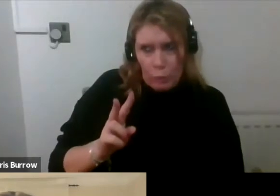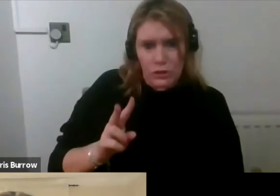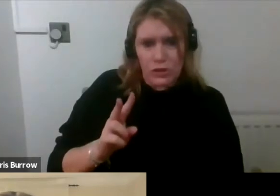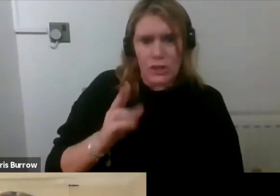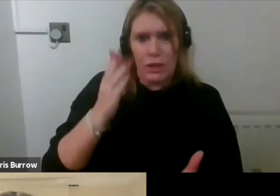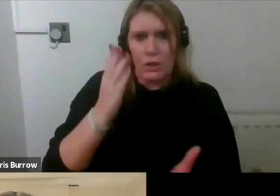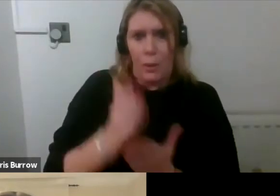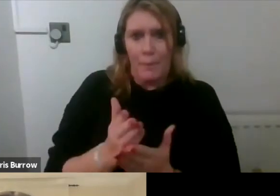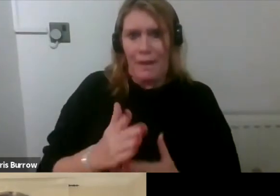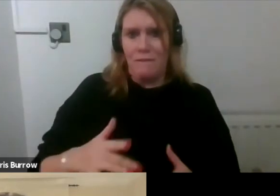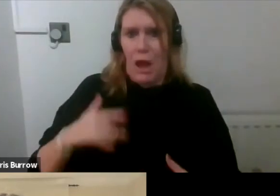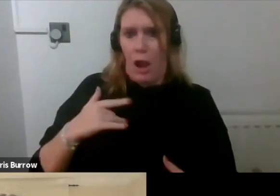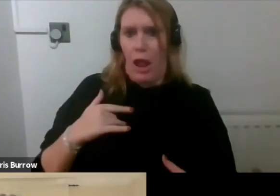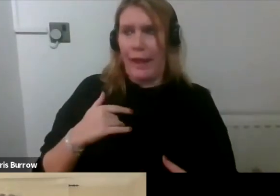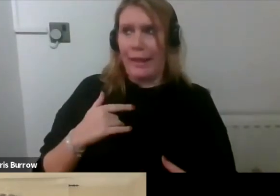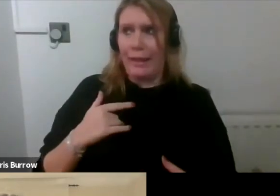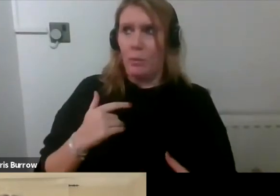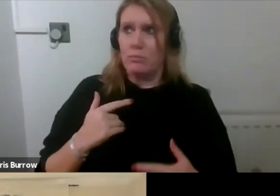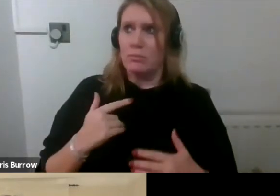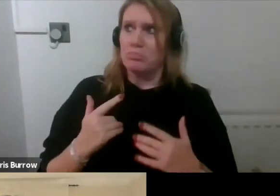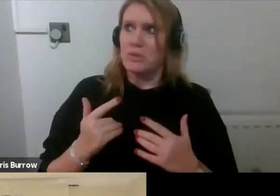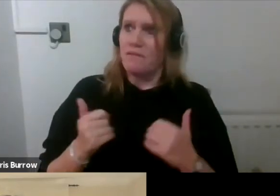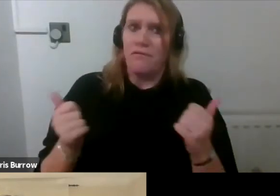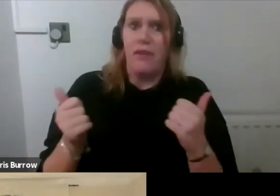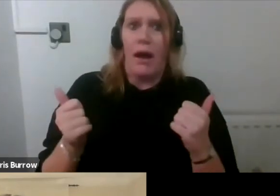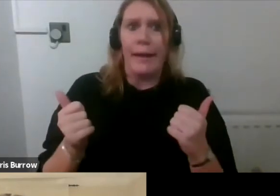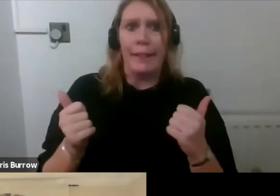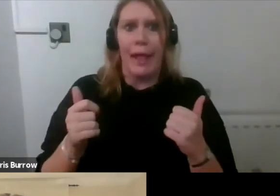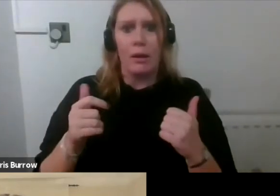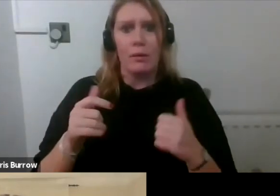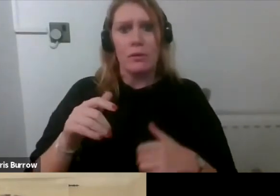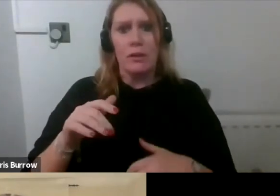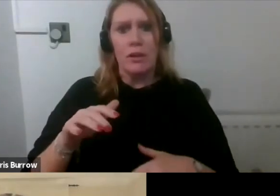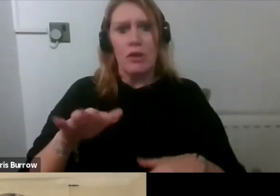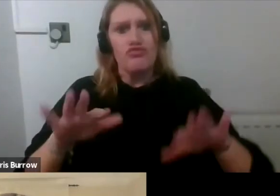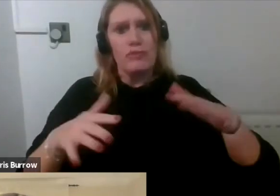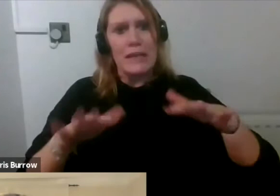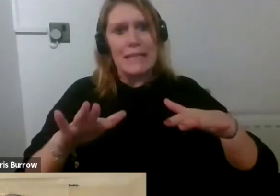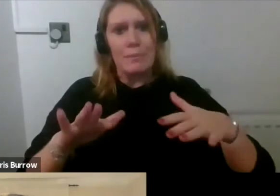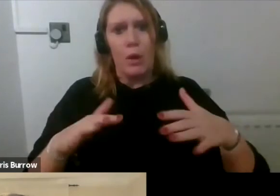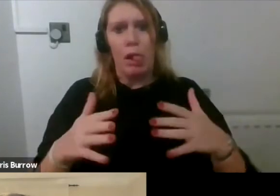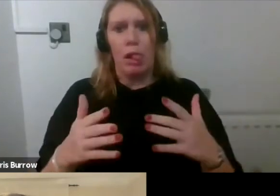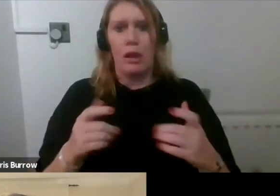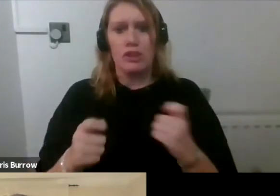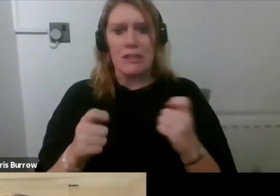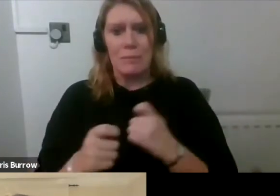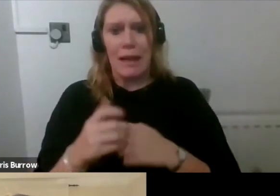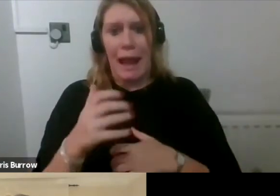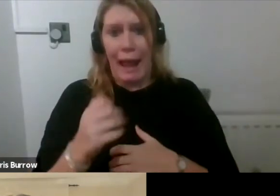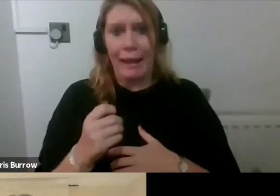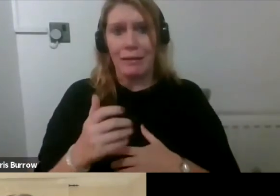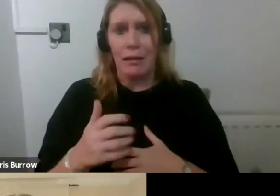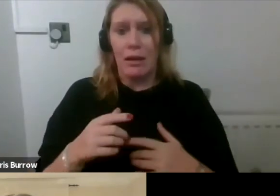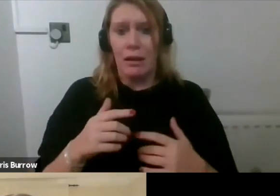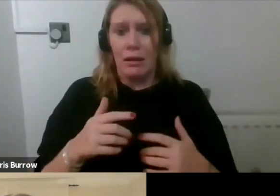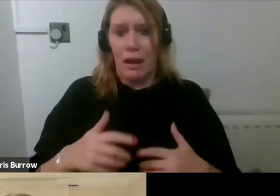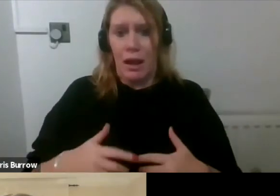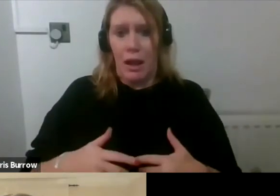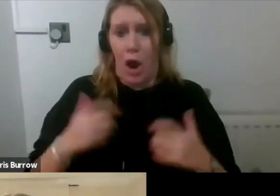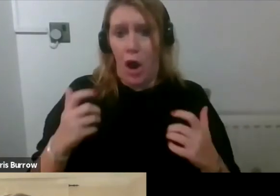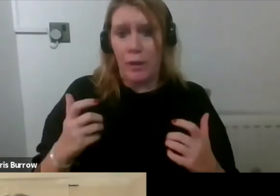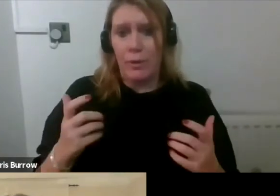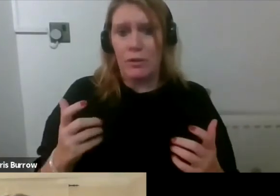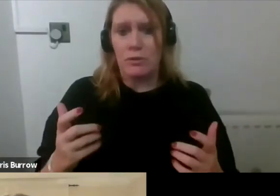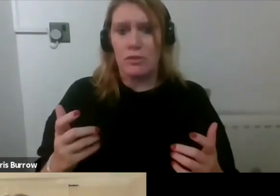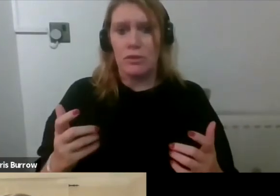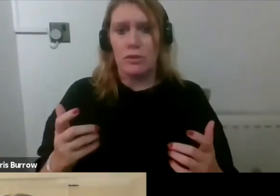justified in some respects. They thought that Reasonable Adjustment had an argument to take up arms and be violent. And I